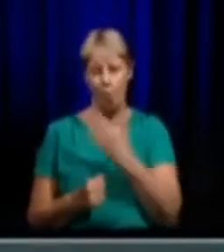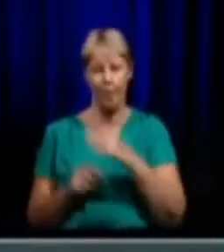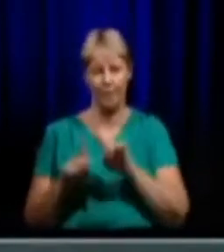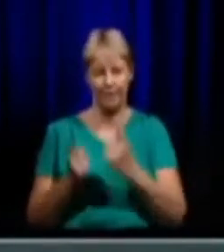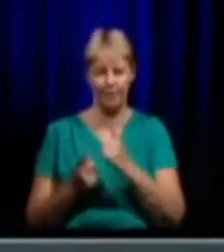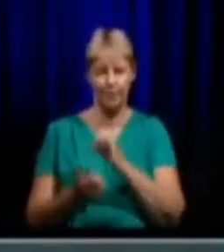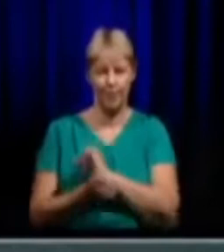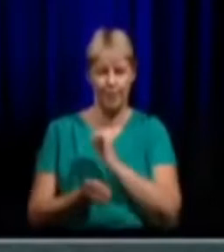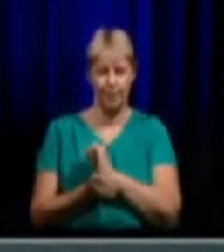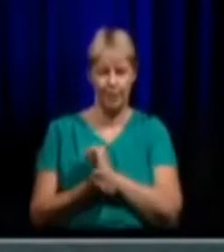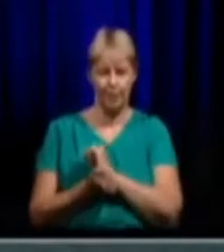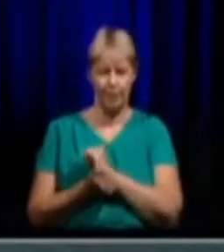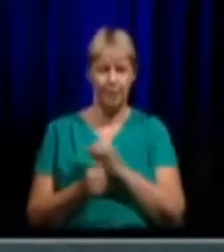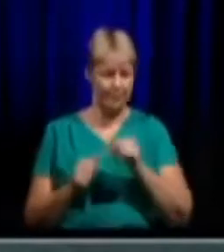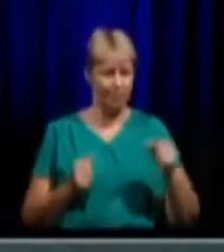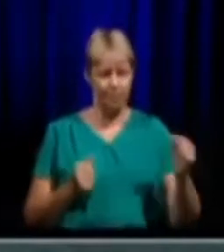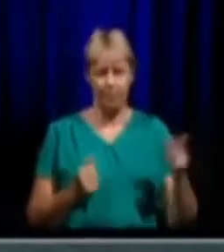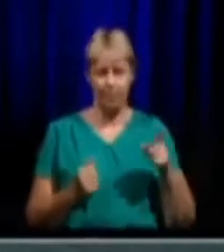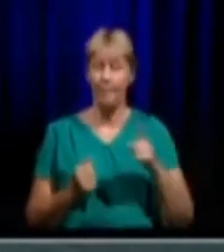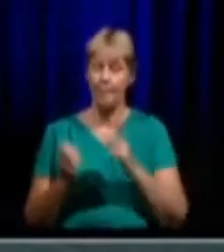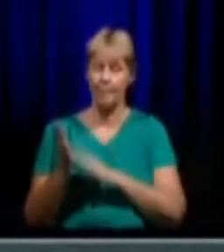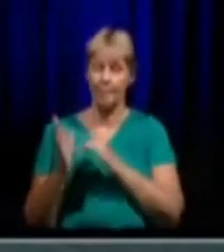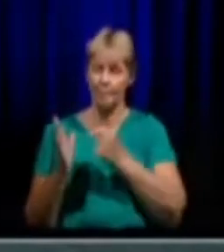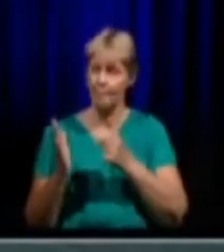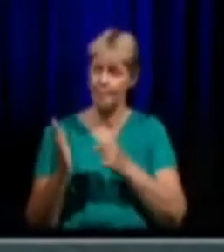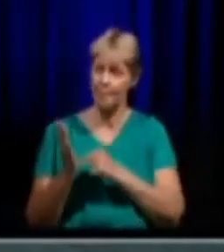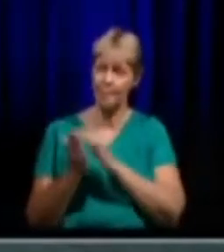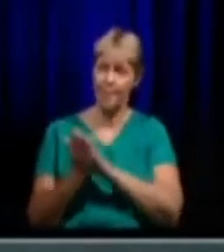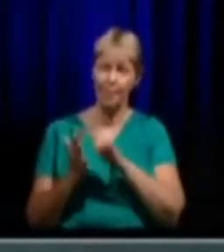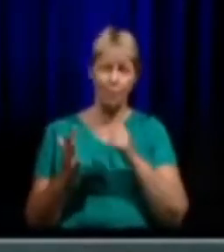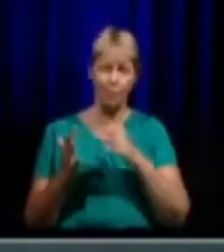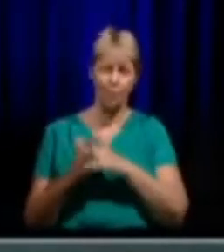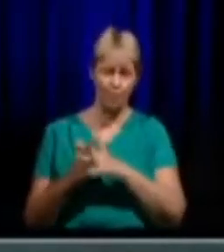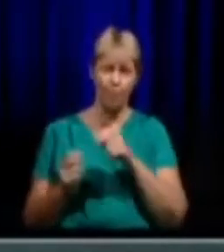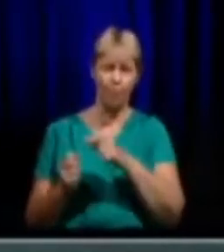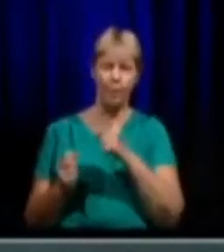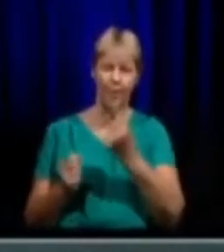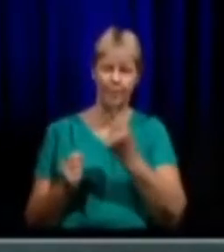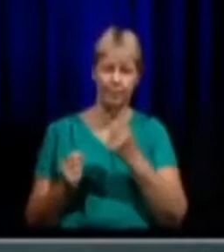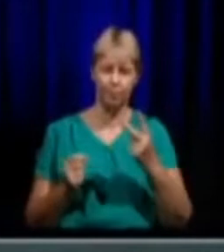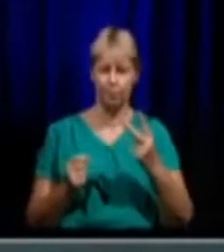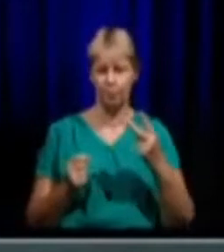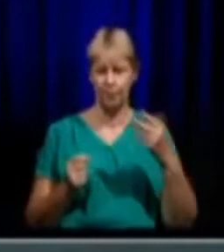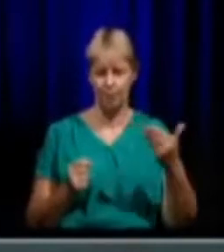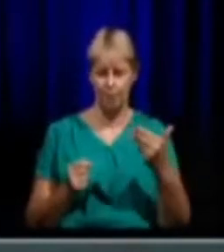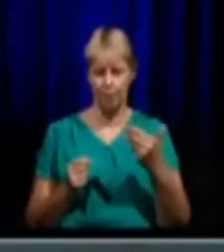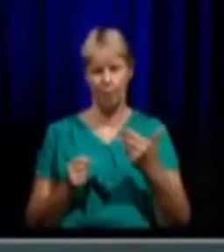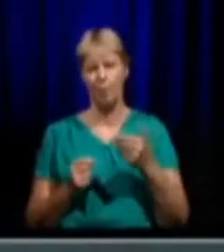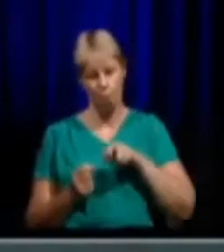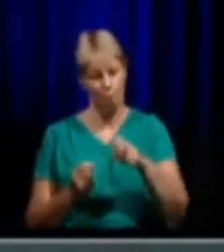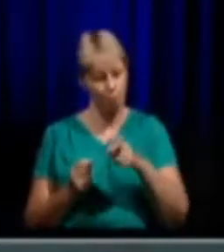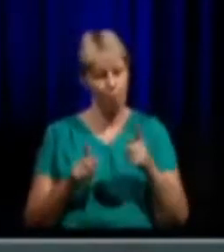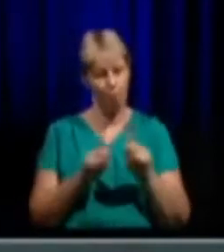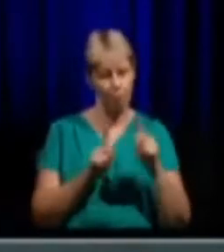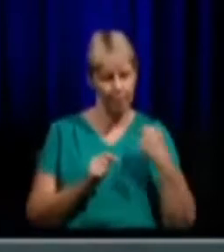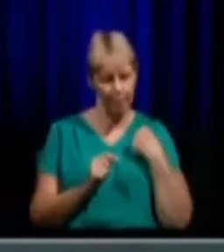the theme verse for the series is this, Matthew 11:29. Walk with me and work with me. Watch how I do it.